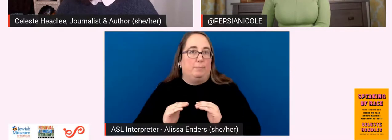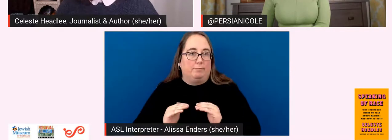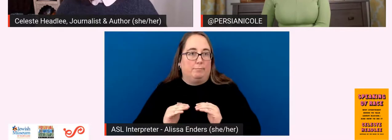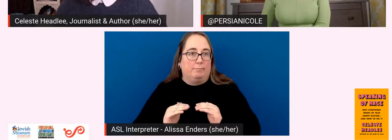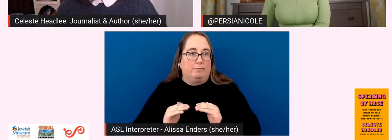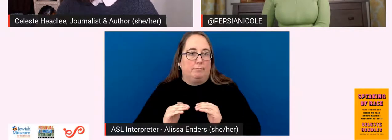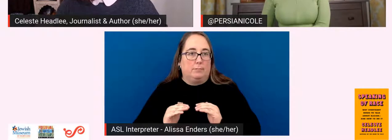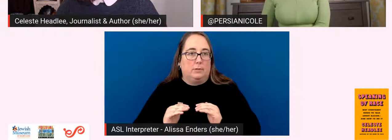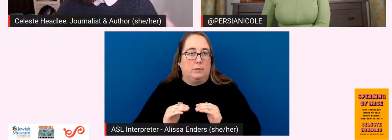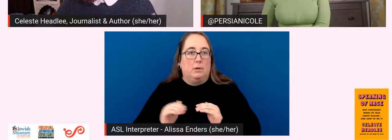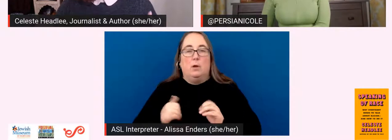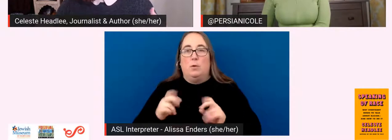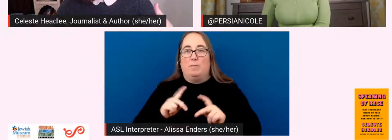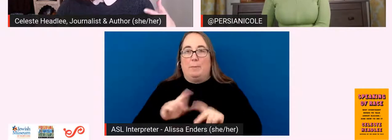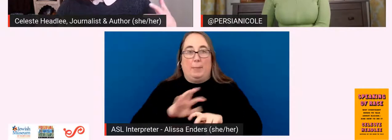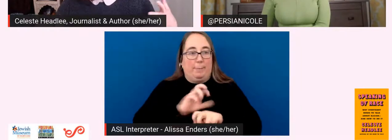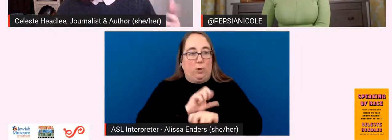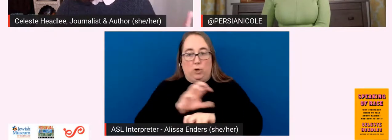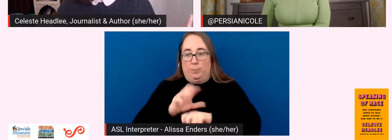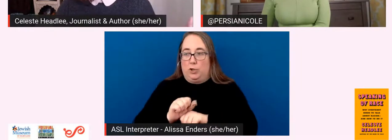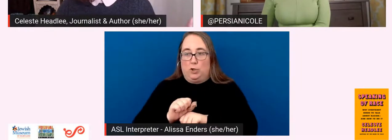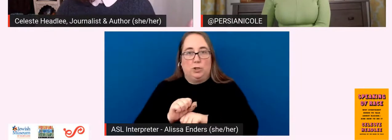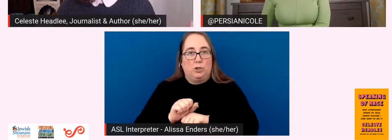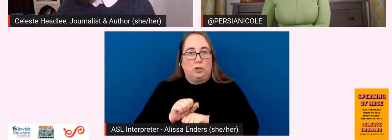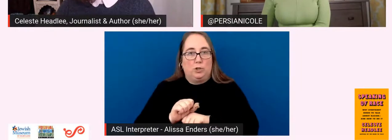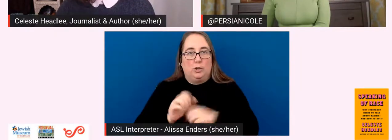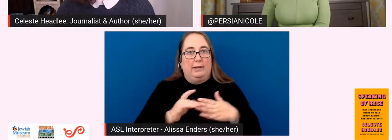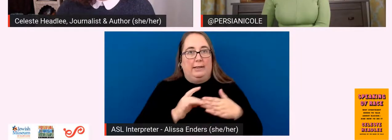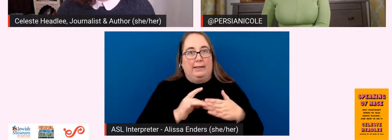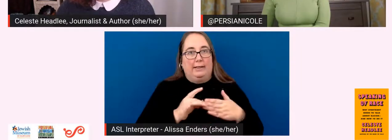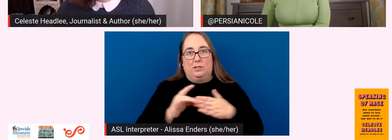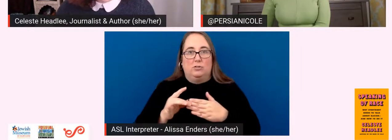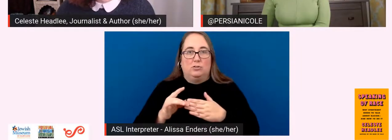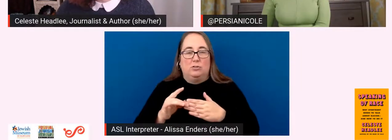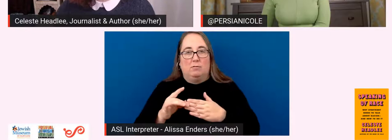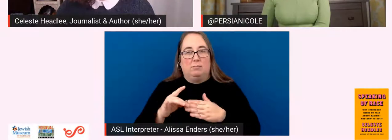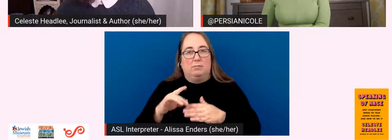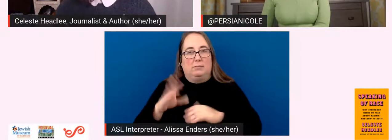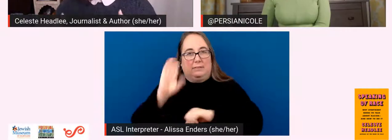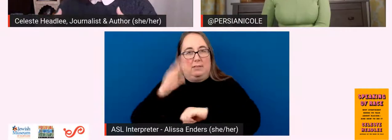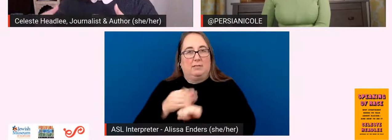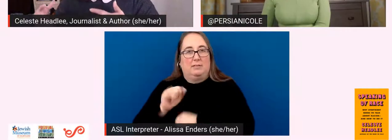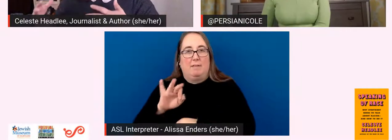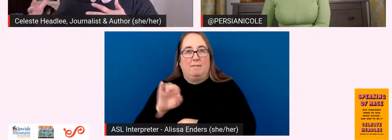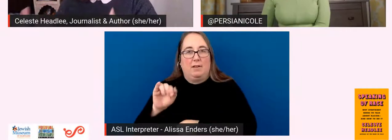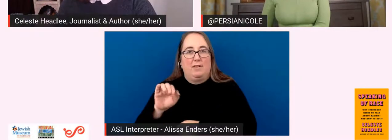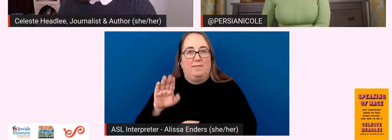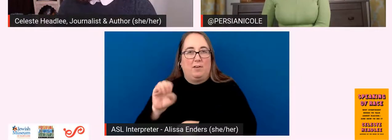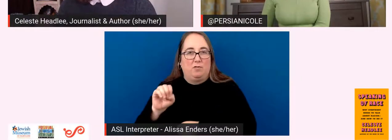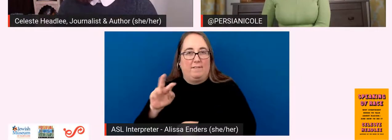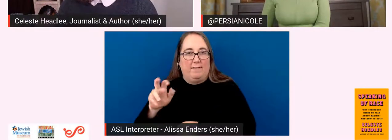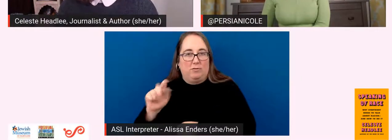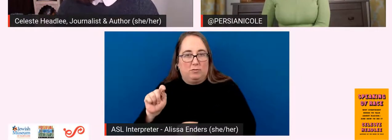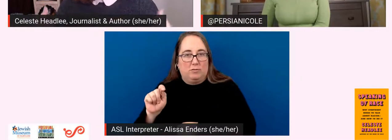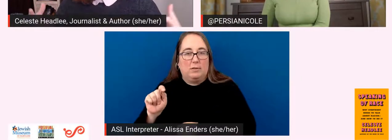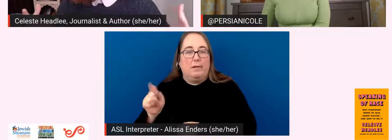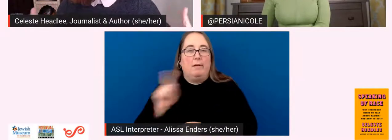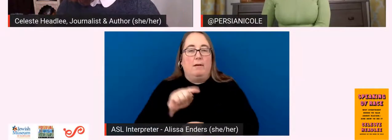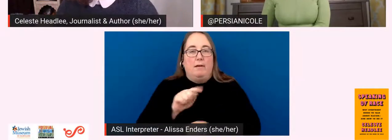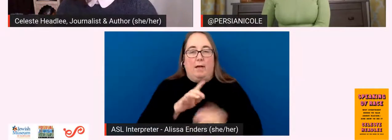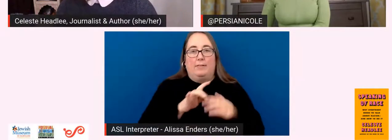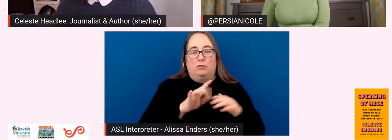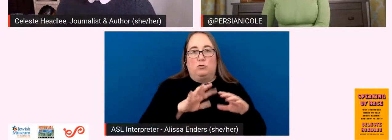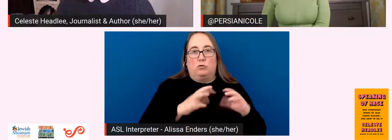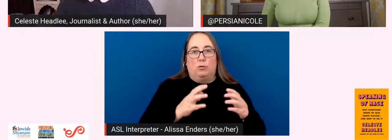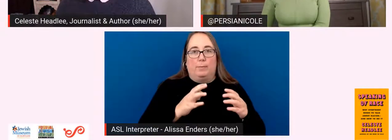have people booked who are leaders of the Sons of the Confederate Veterans and leaders of groups